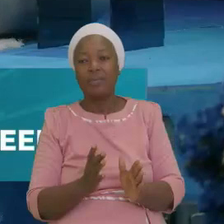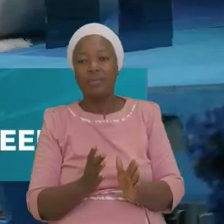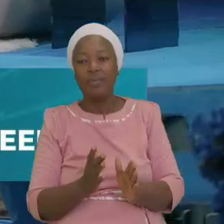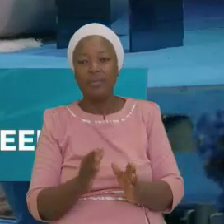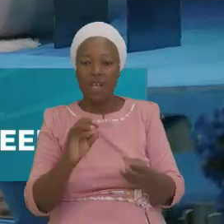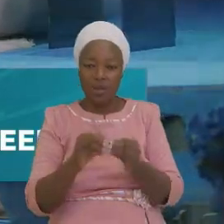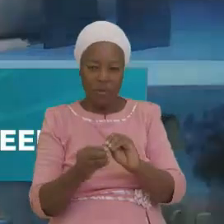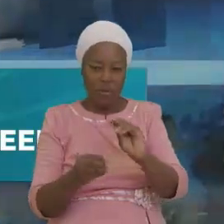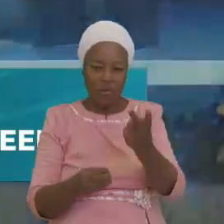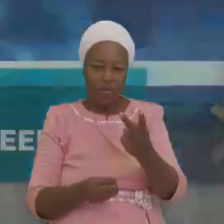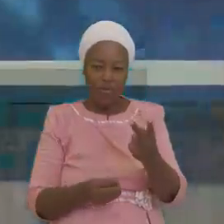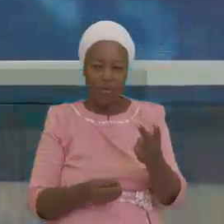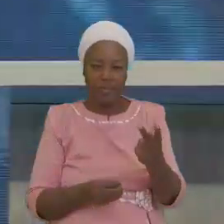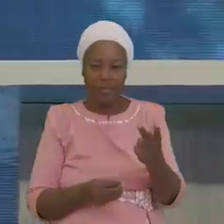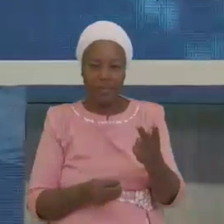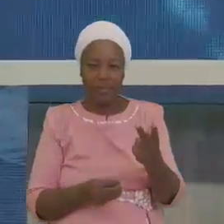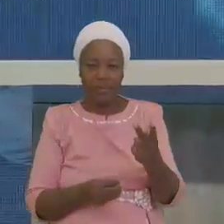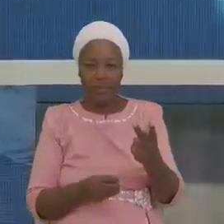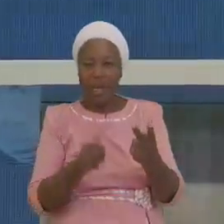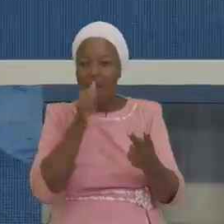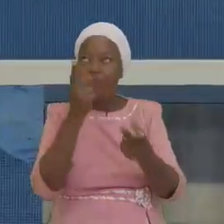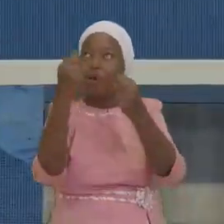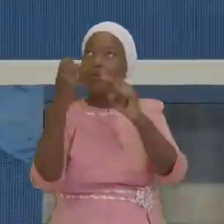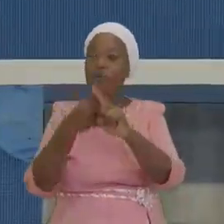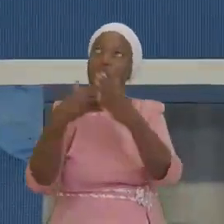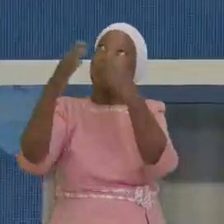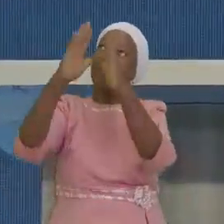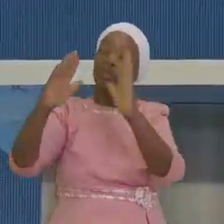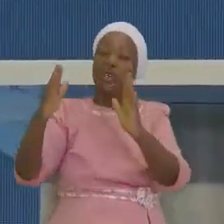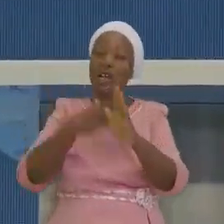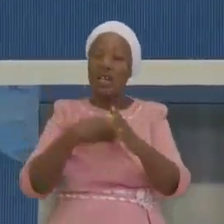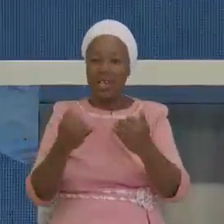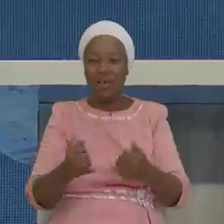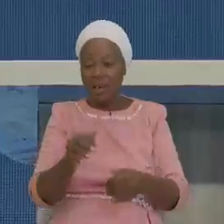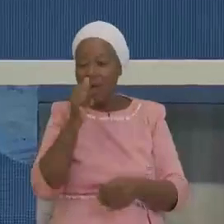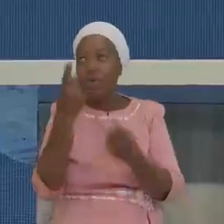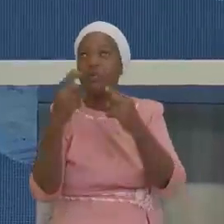Number two, I'm coming from heaven. I'm now coming to earth.